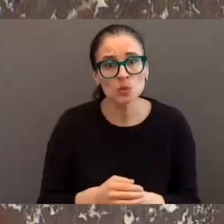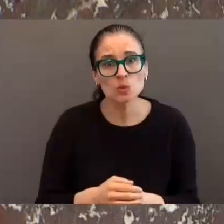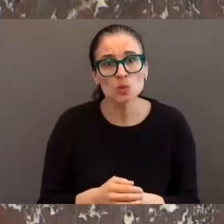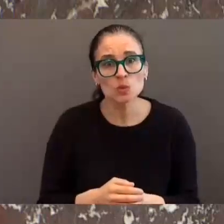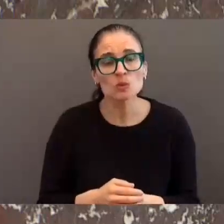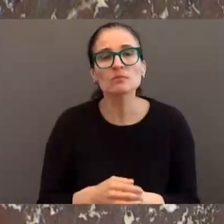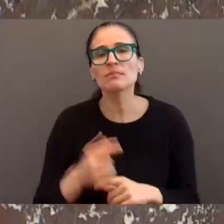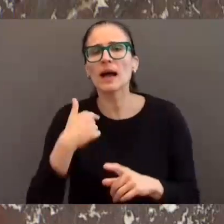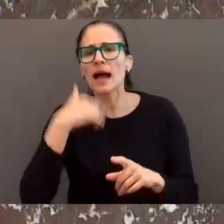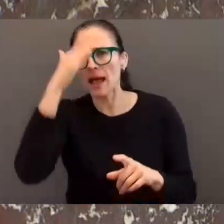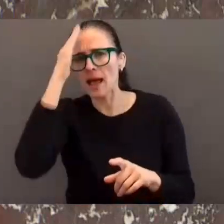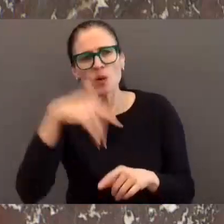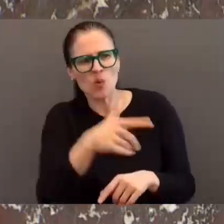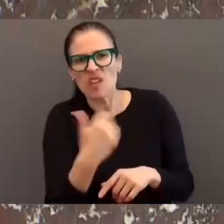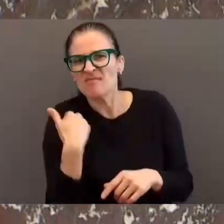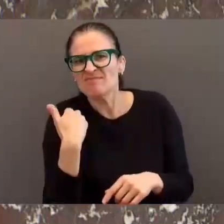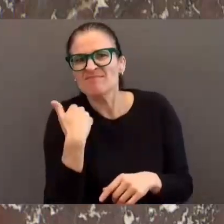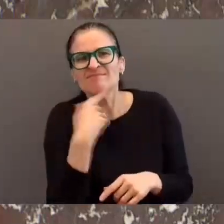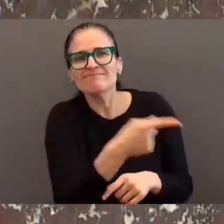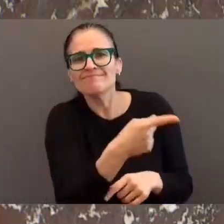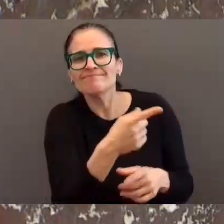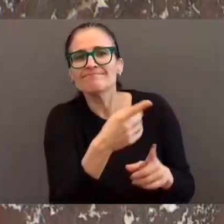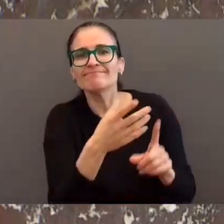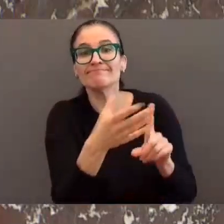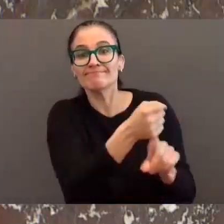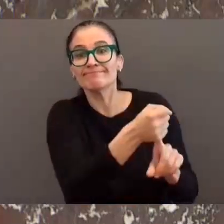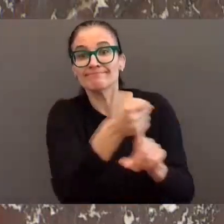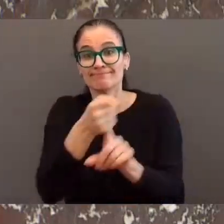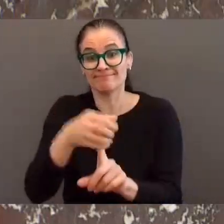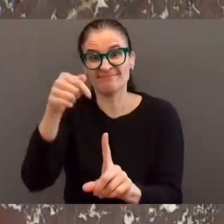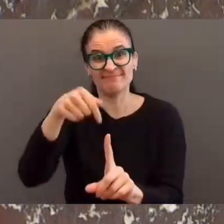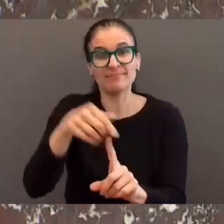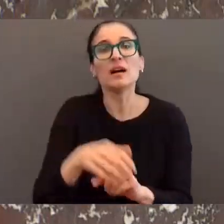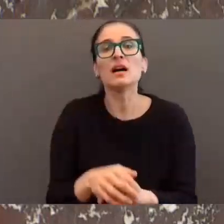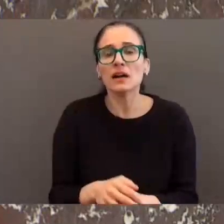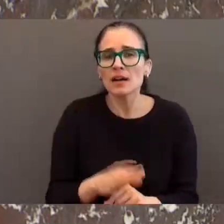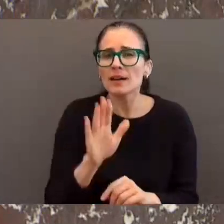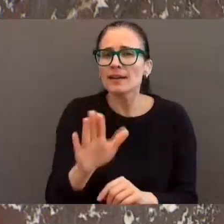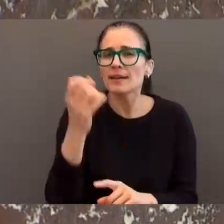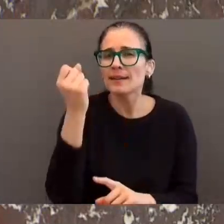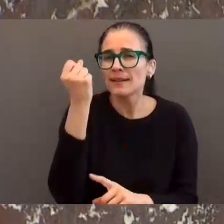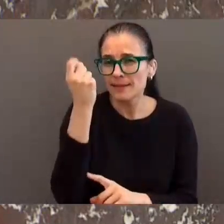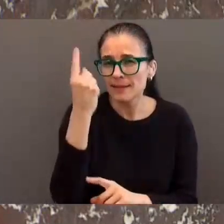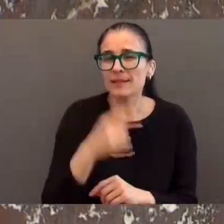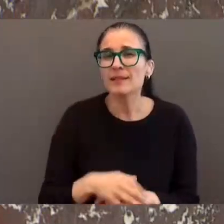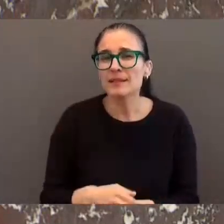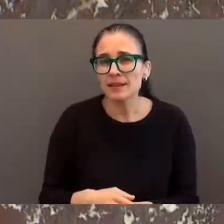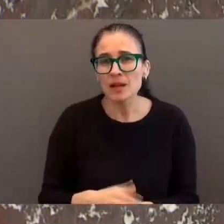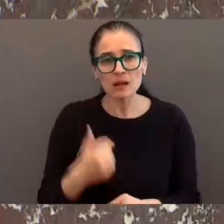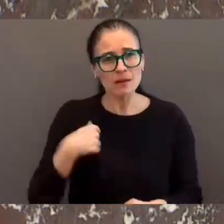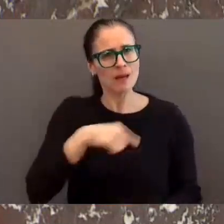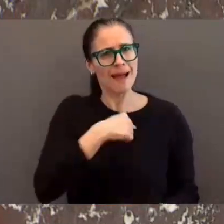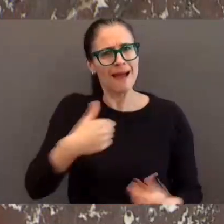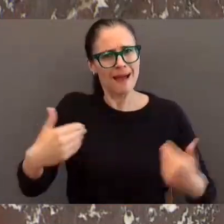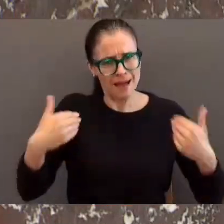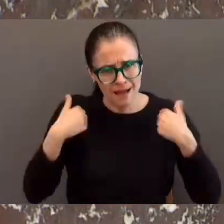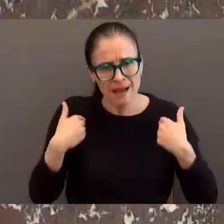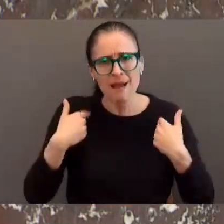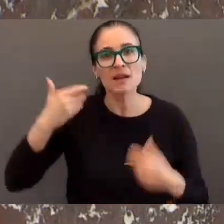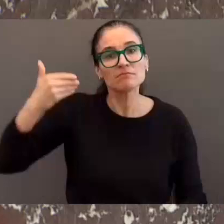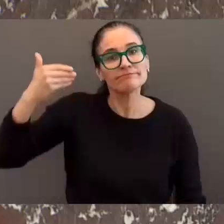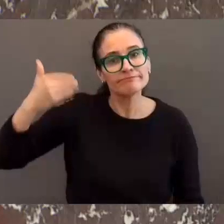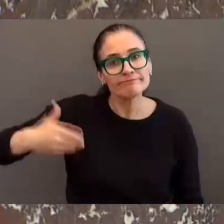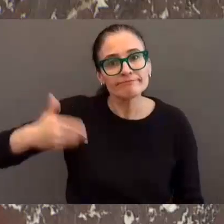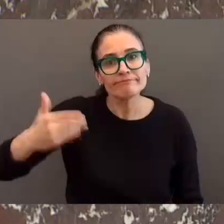where police, our not-for-profit providers, all of our health officials, everyone sits together. And when challenges arise,